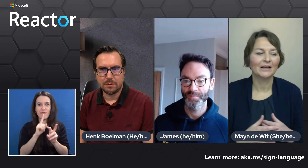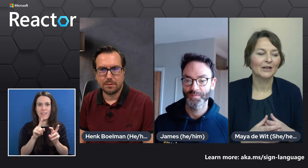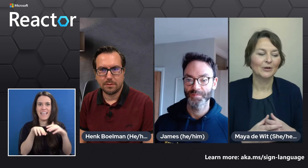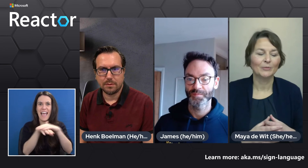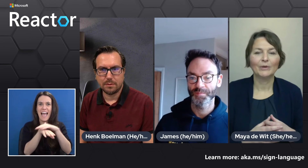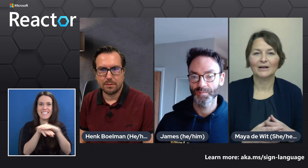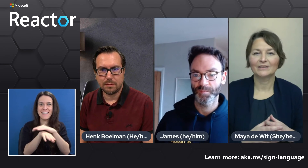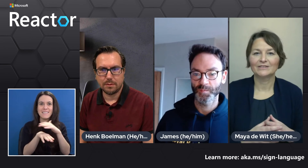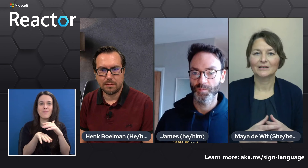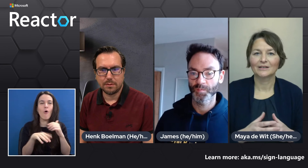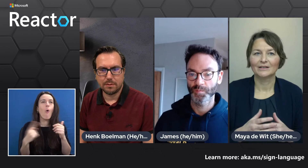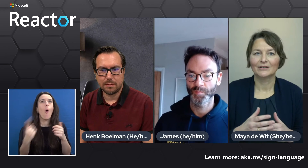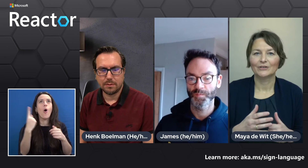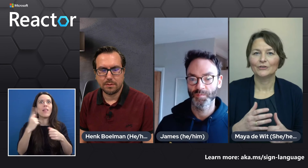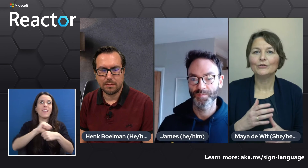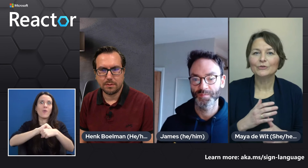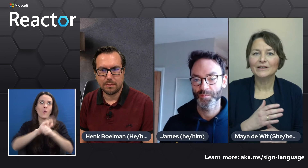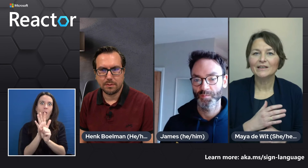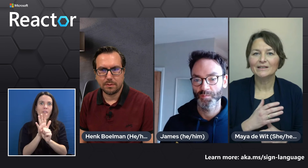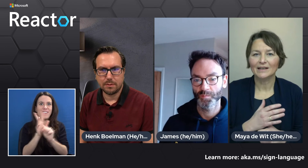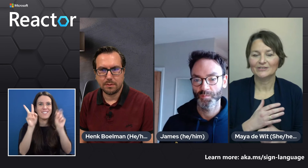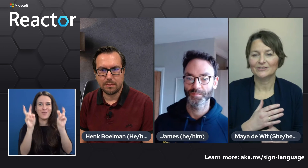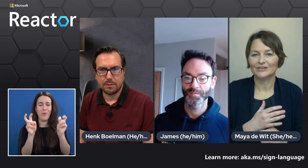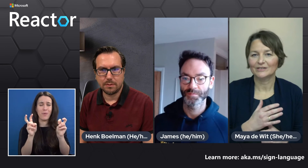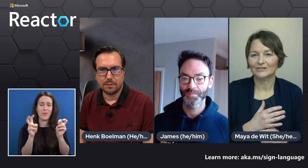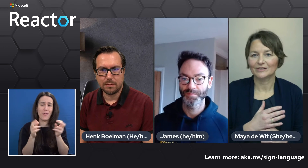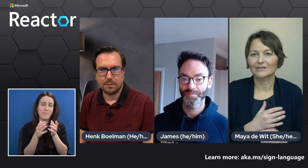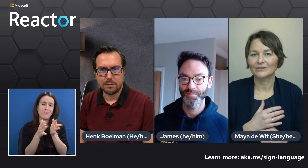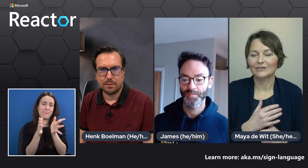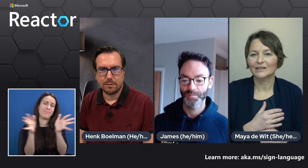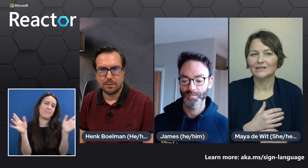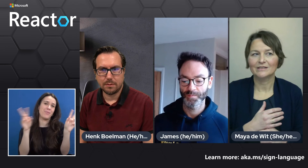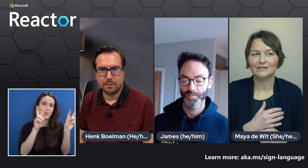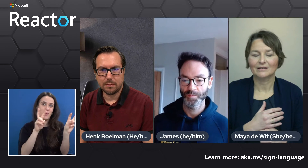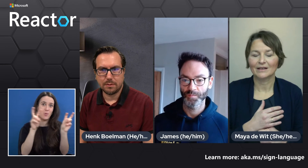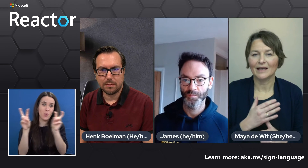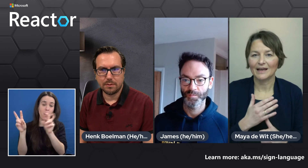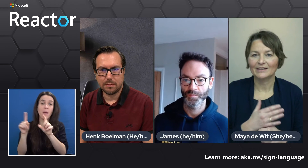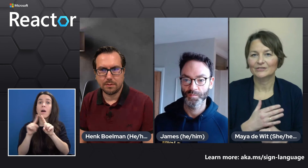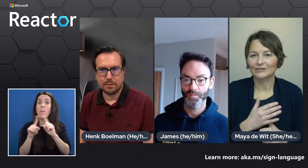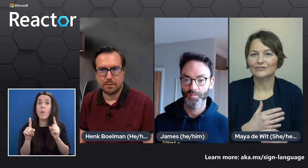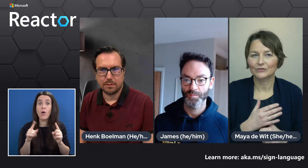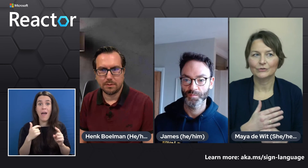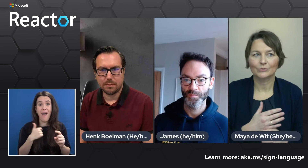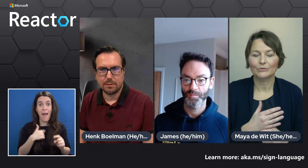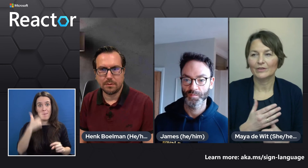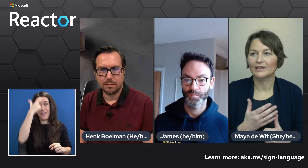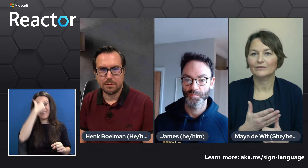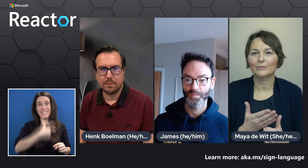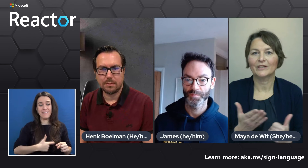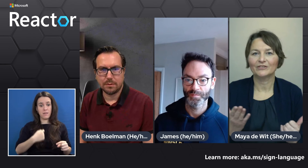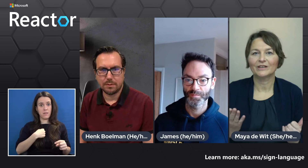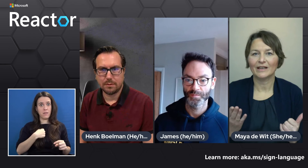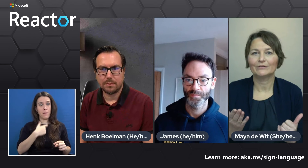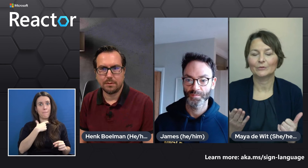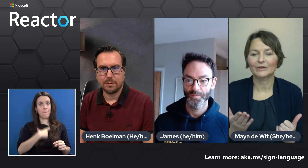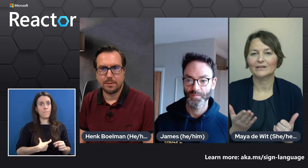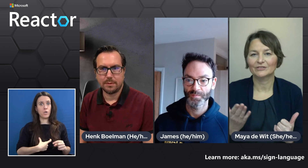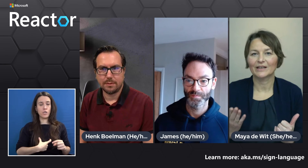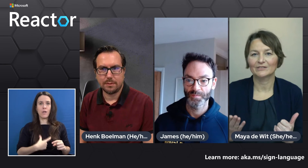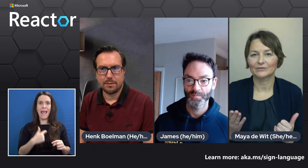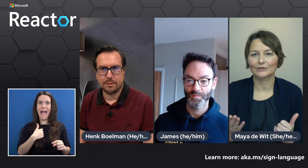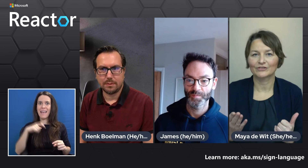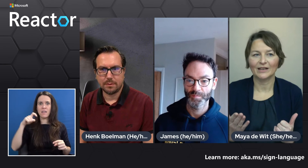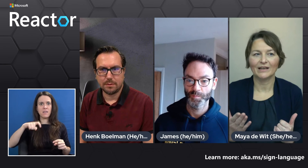it. But you need, as a citizen, you need access to the information that everyone